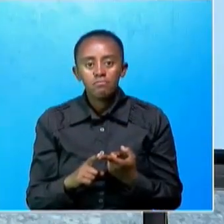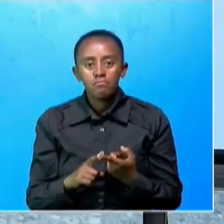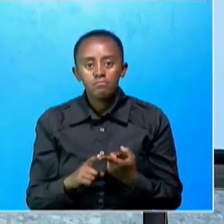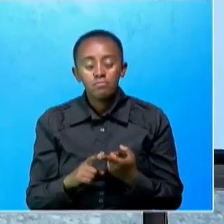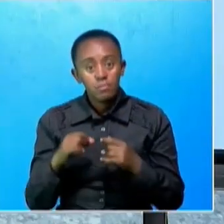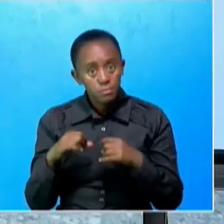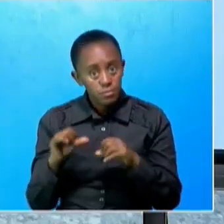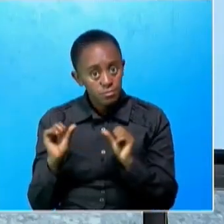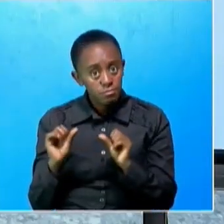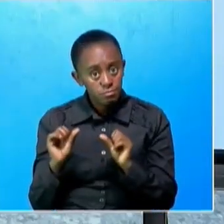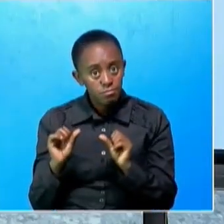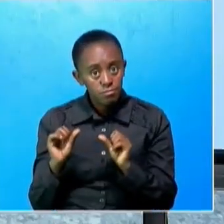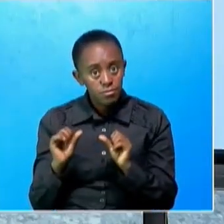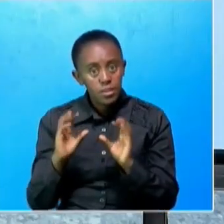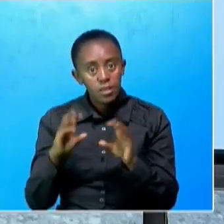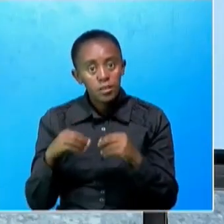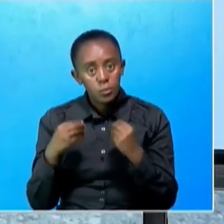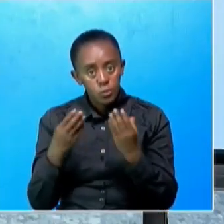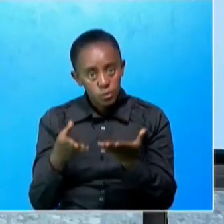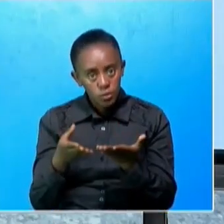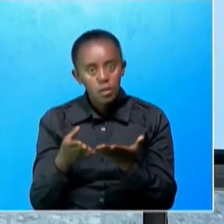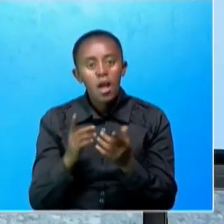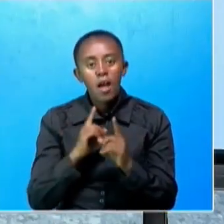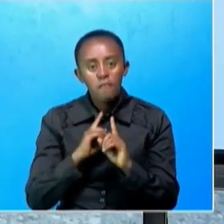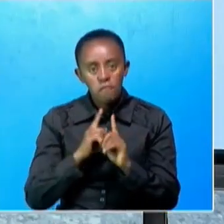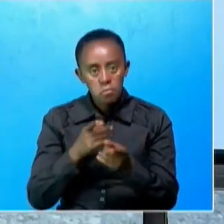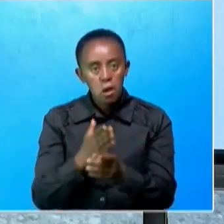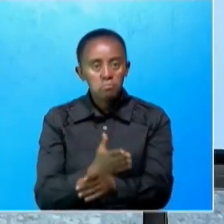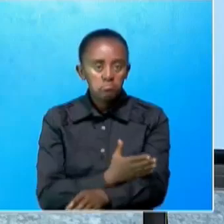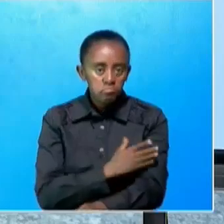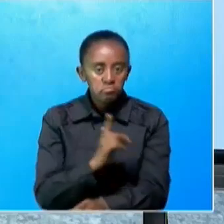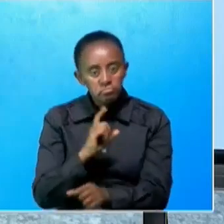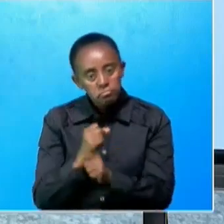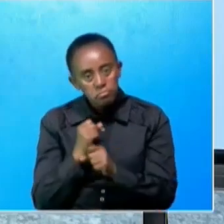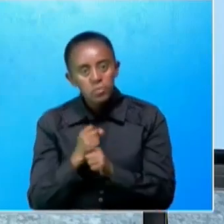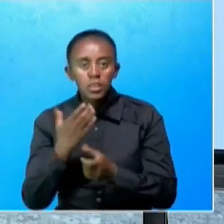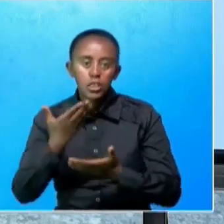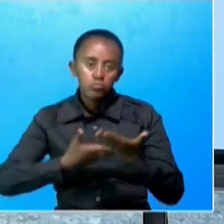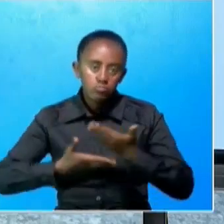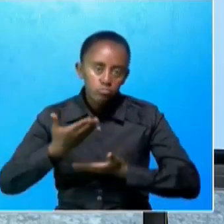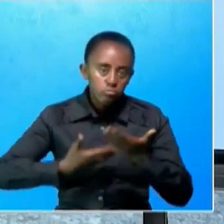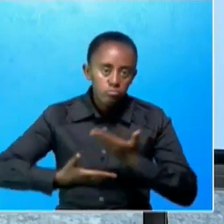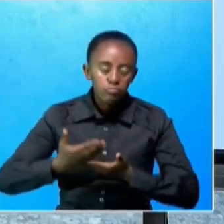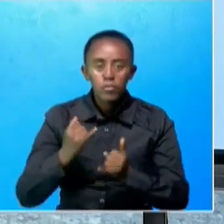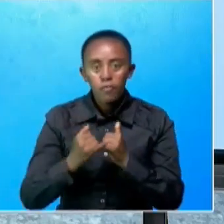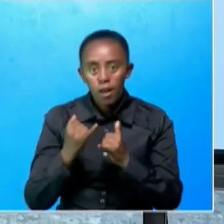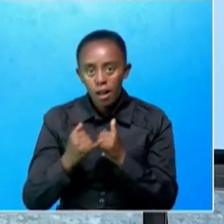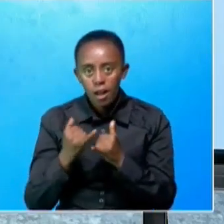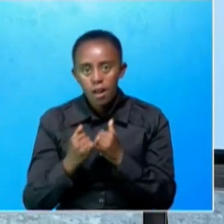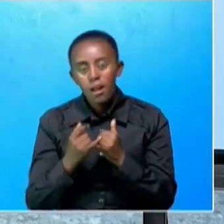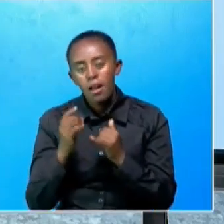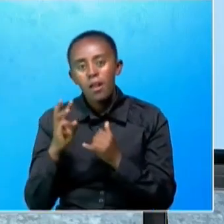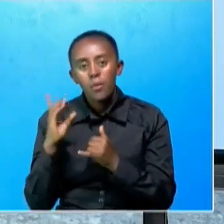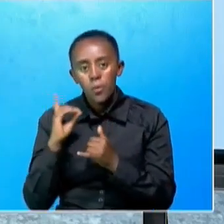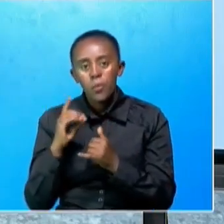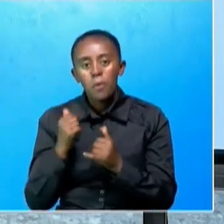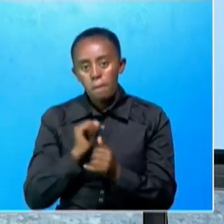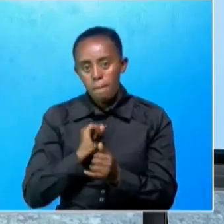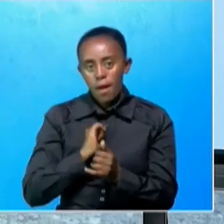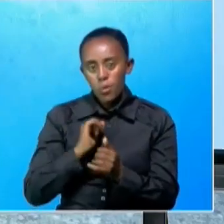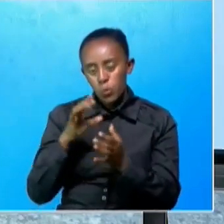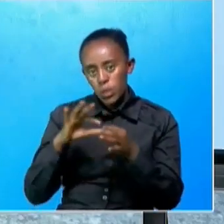And then just will give feedback what you have done and share to your friends. And then finally, I would like to put my